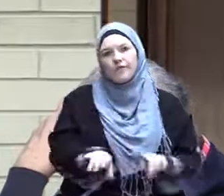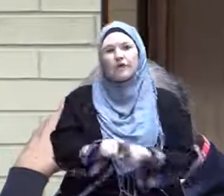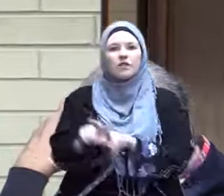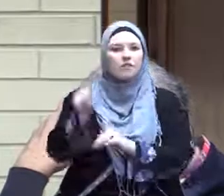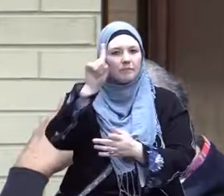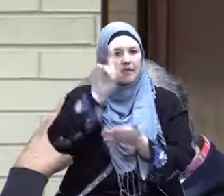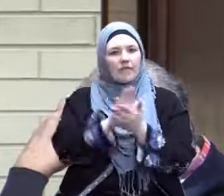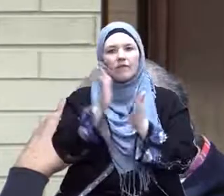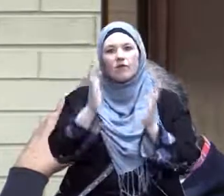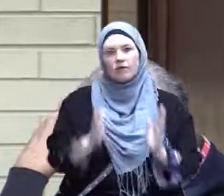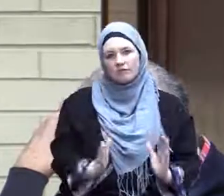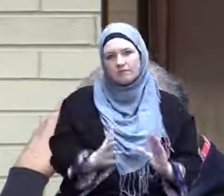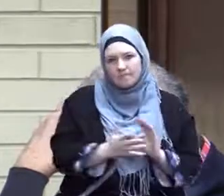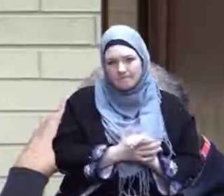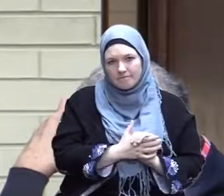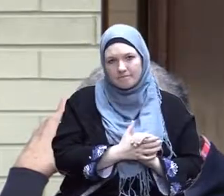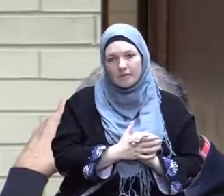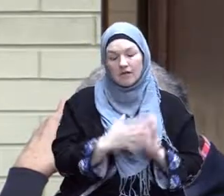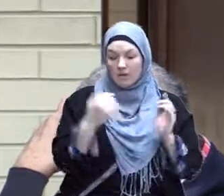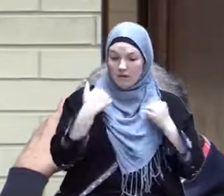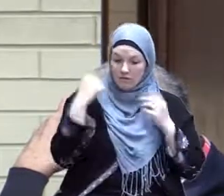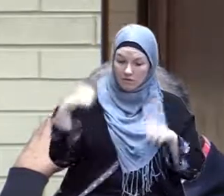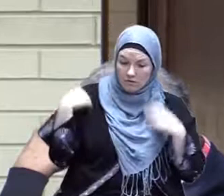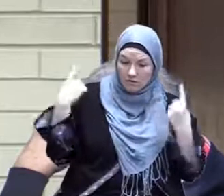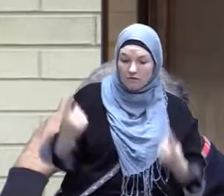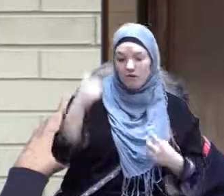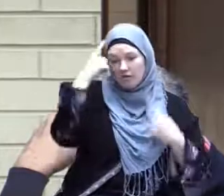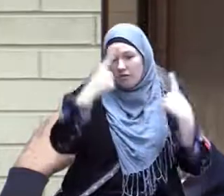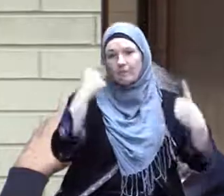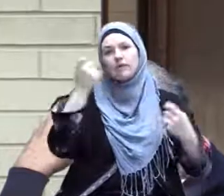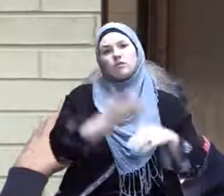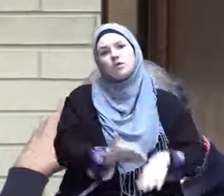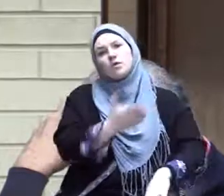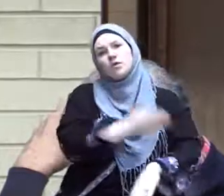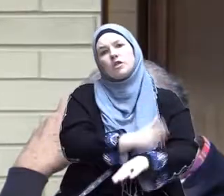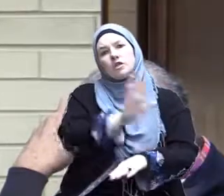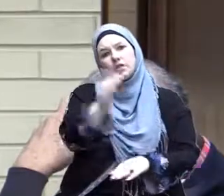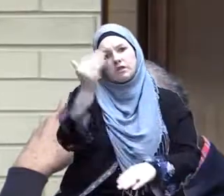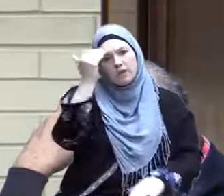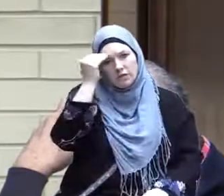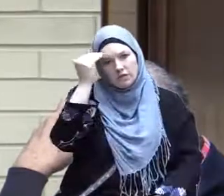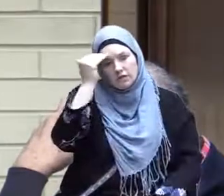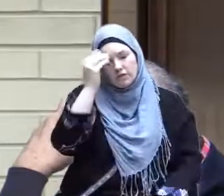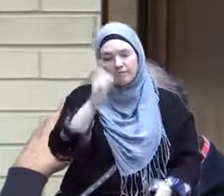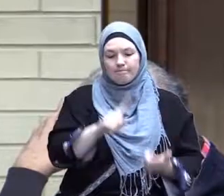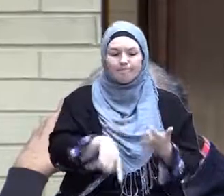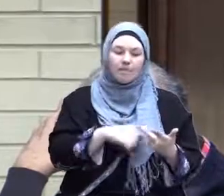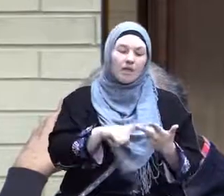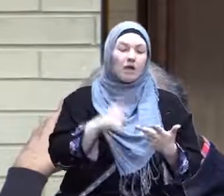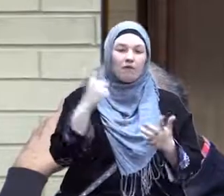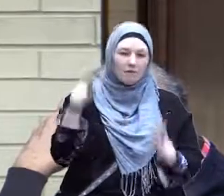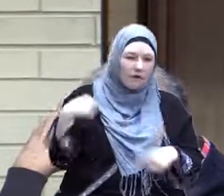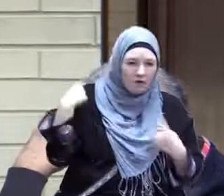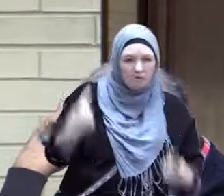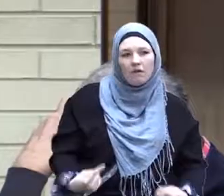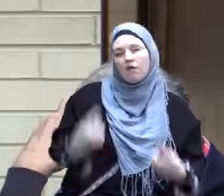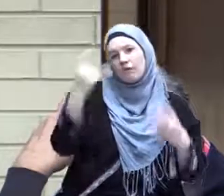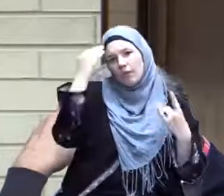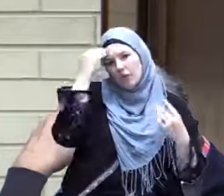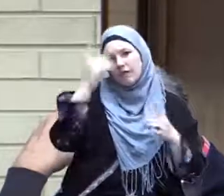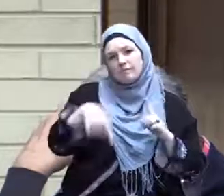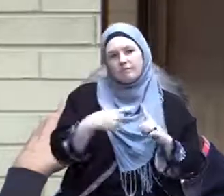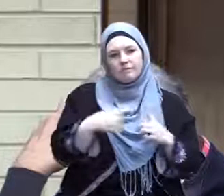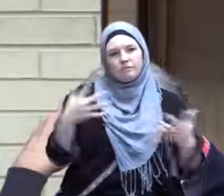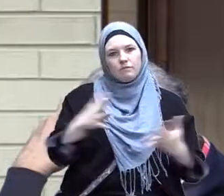believer? Have you ever thought to increase your knowledge? Have you ever thought about